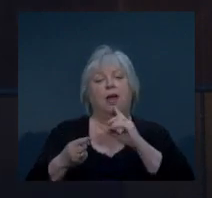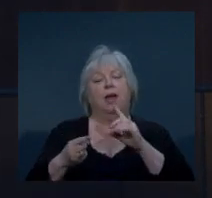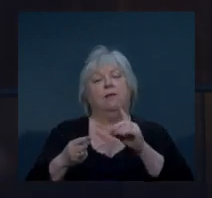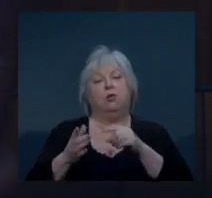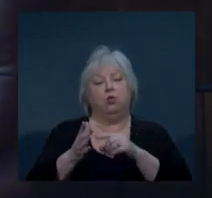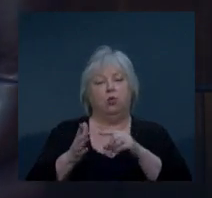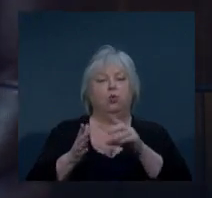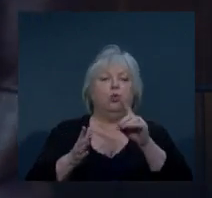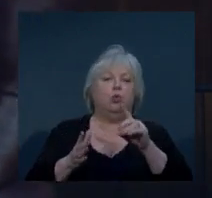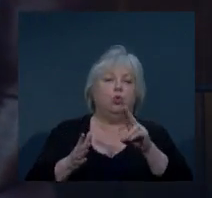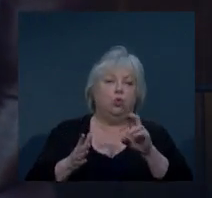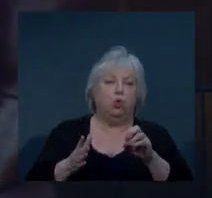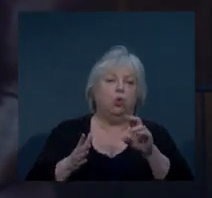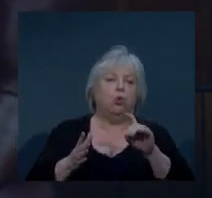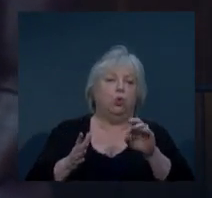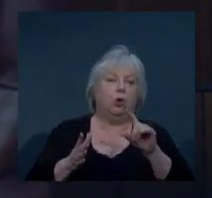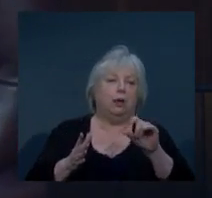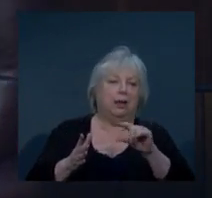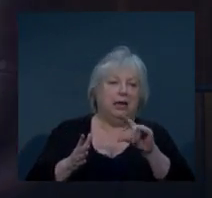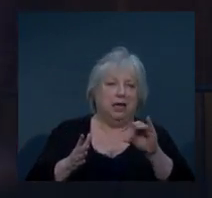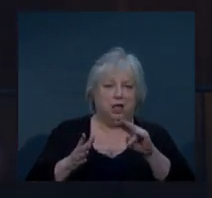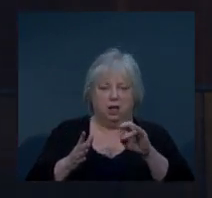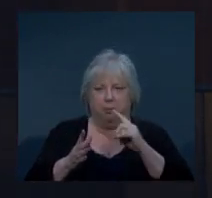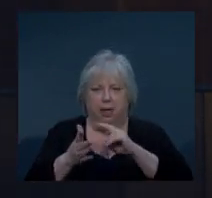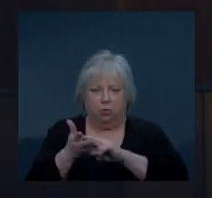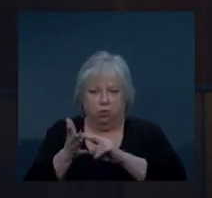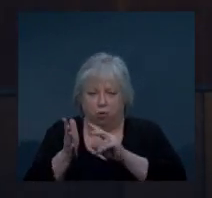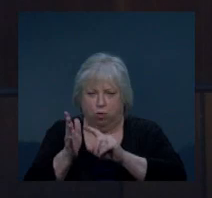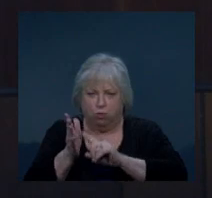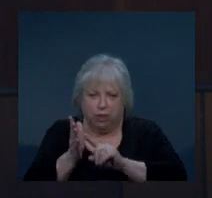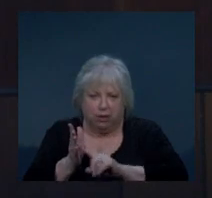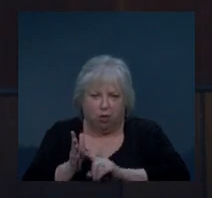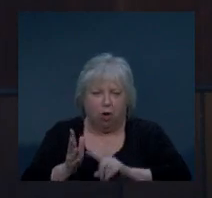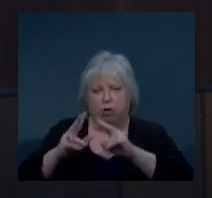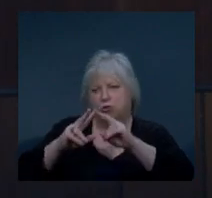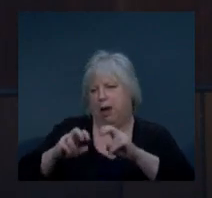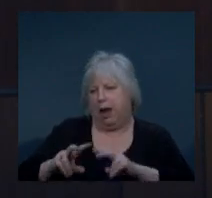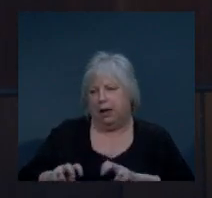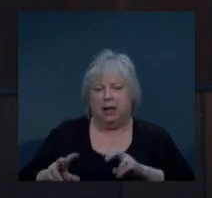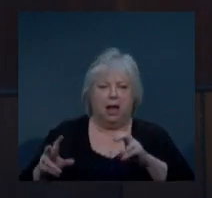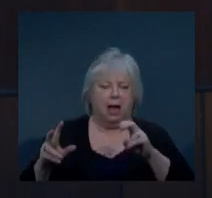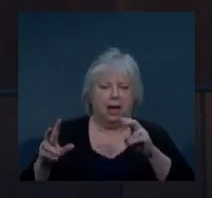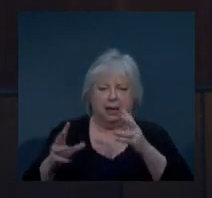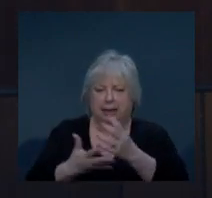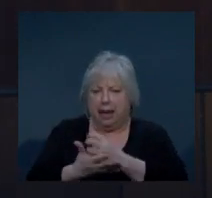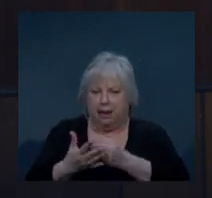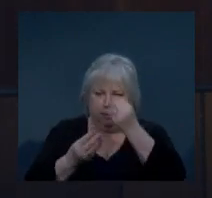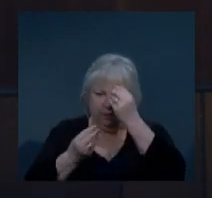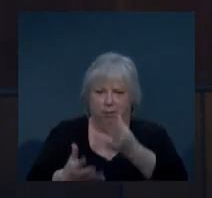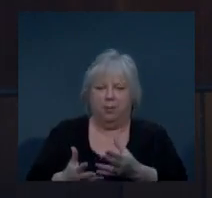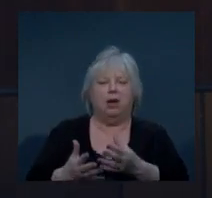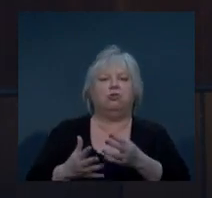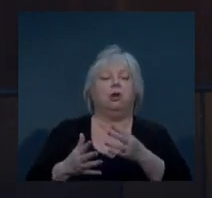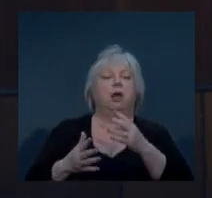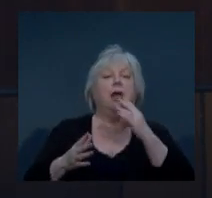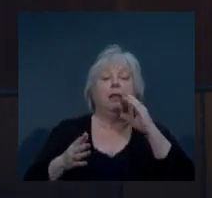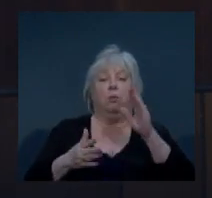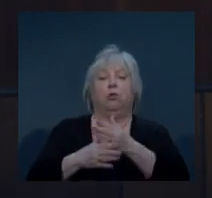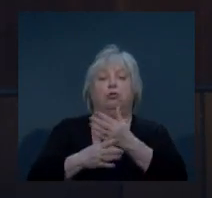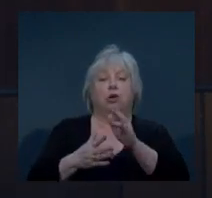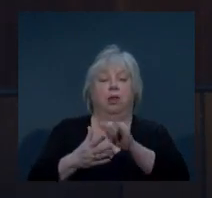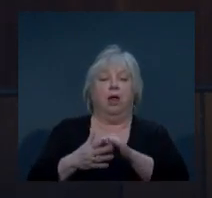completed and have all the research done, so we only have to come before you one time to share the information. And throughout that